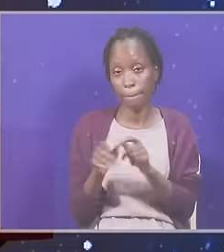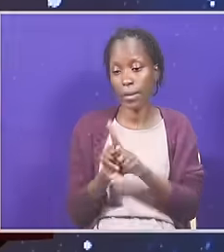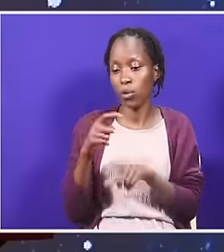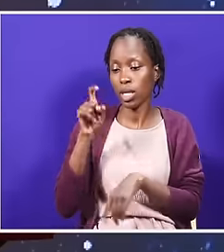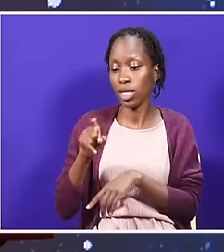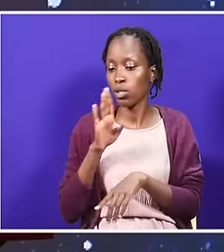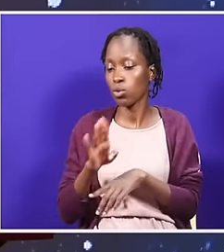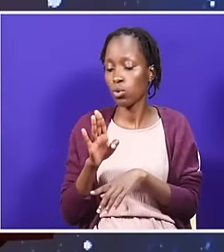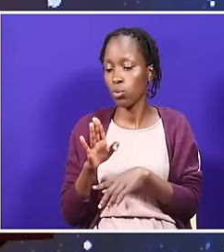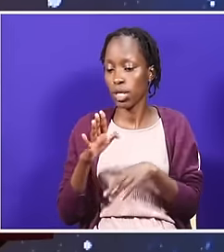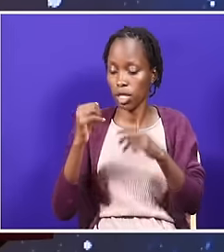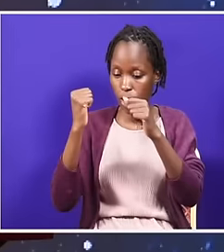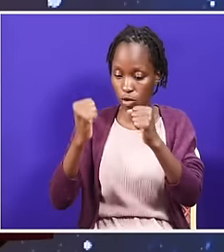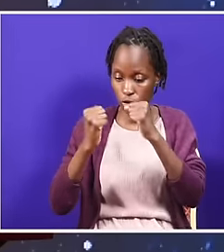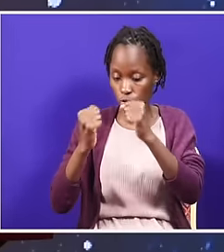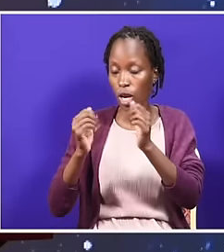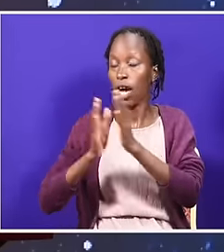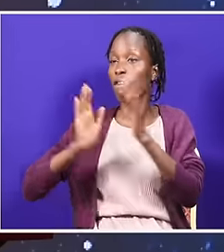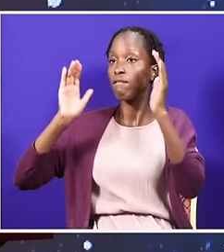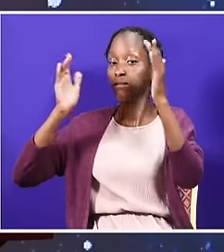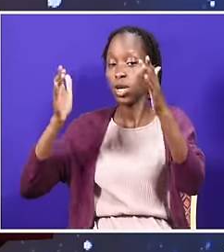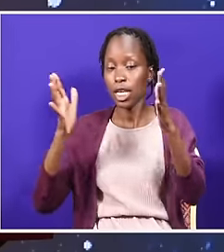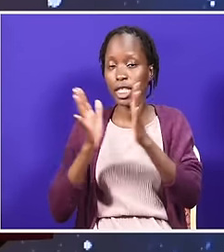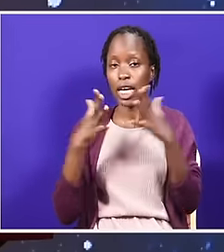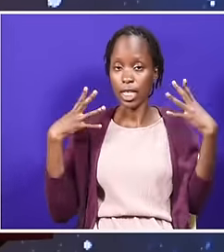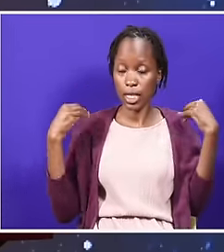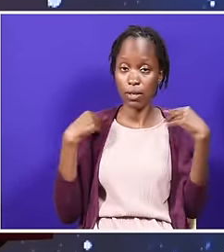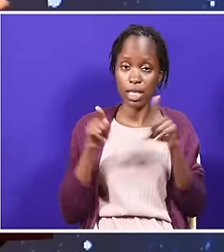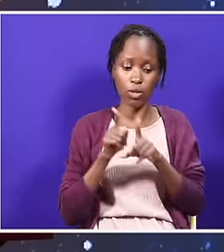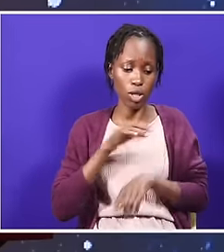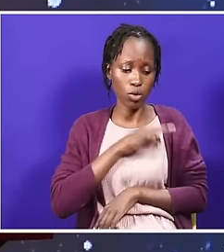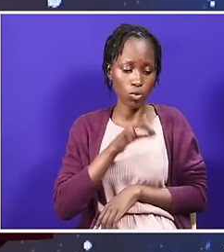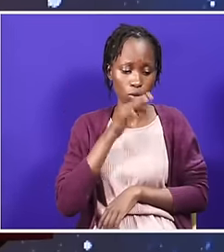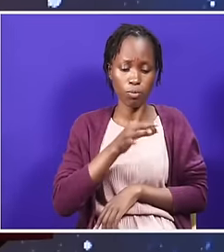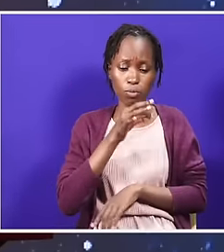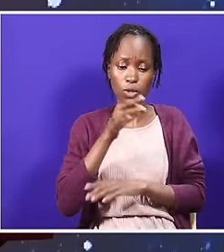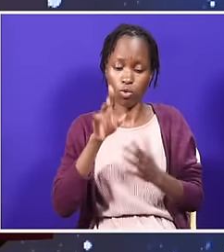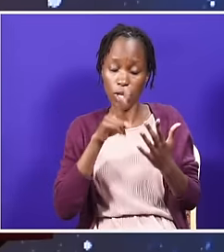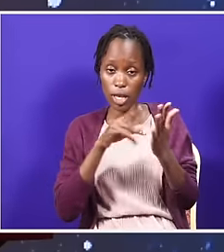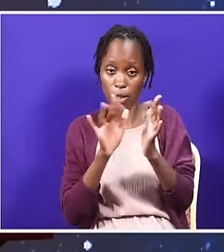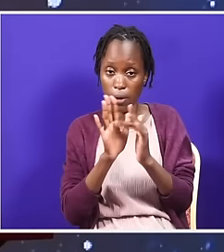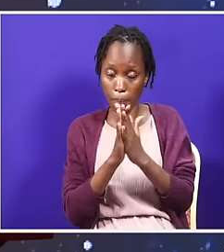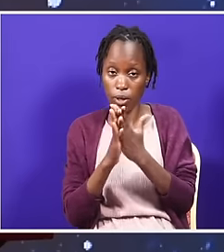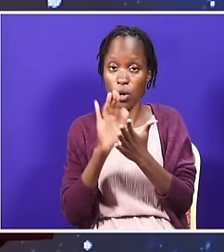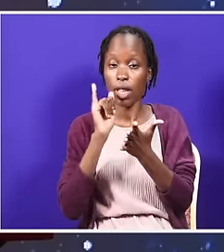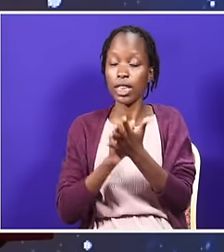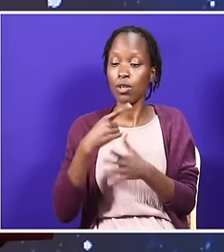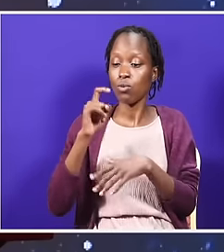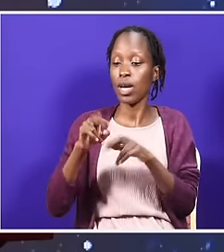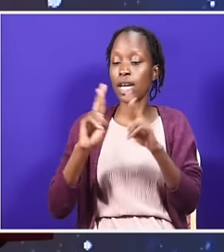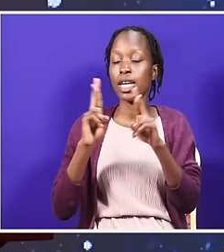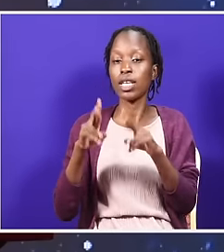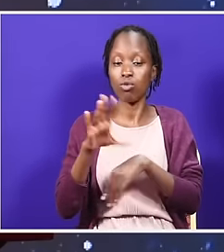We gotta stay sharp. We gotta stay strong. We've gotta be spiritually exercising. We've gotta be ready to take the